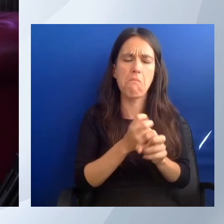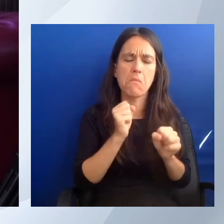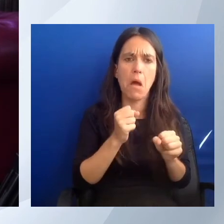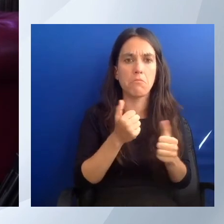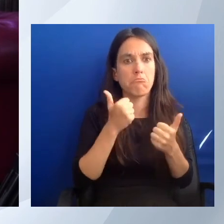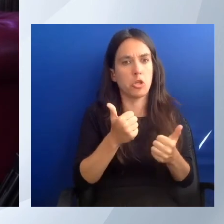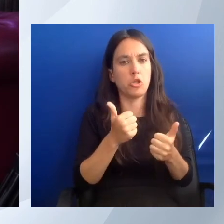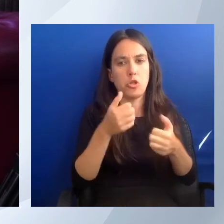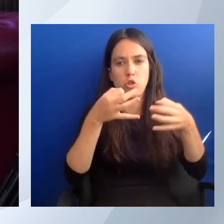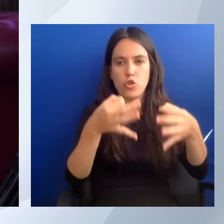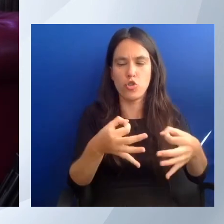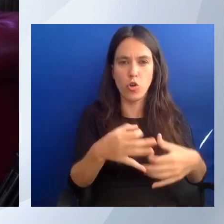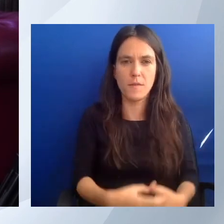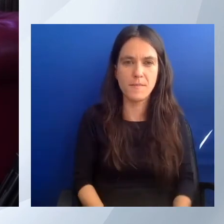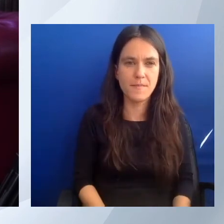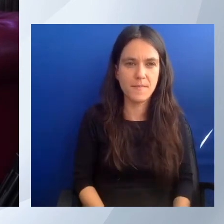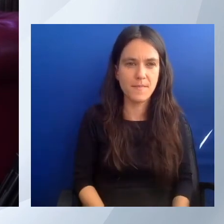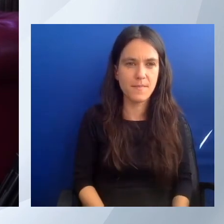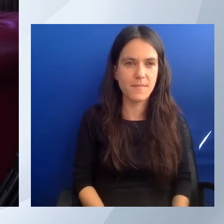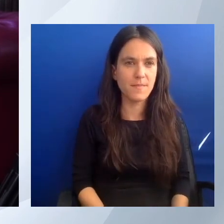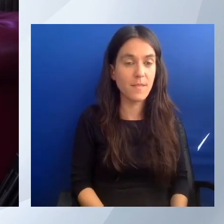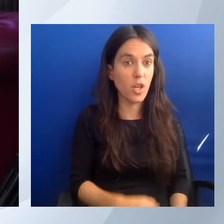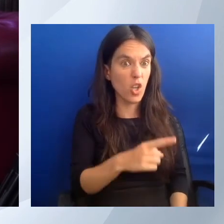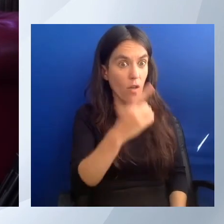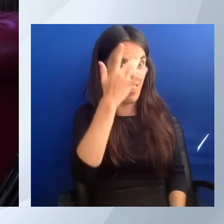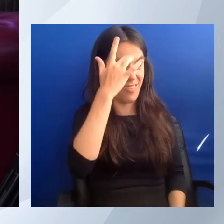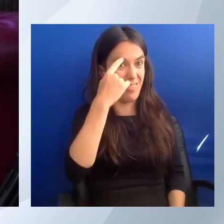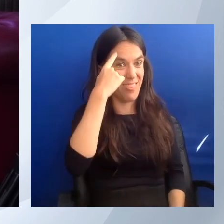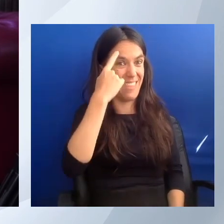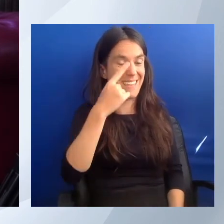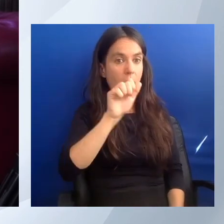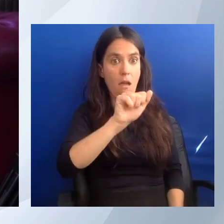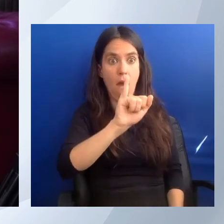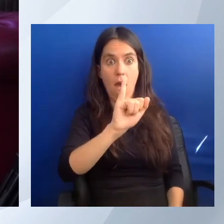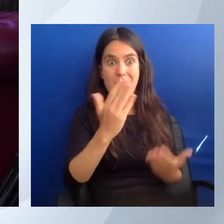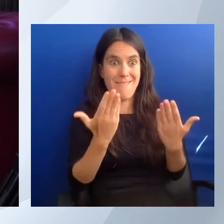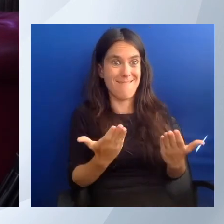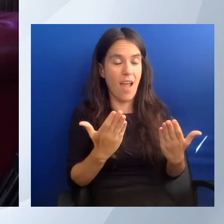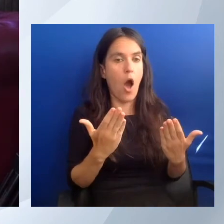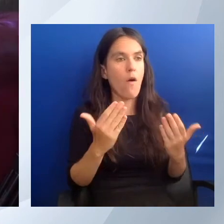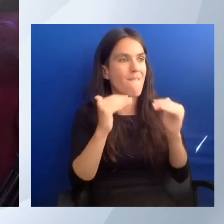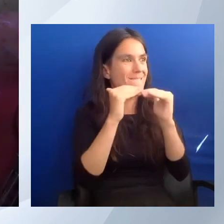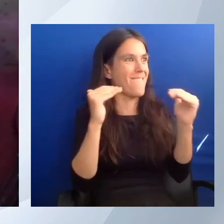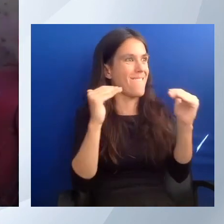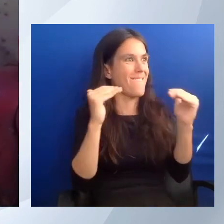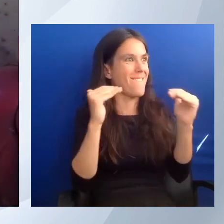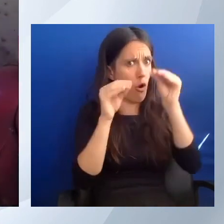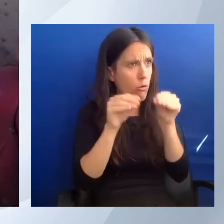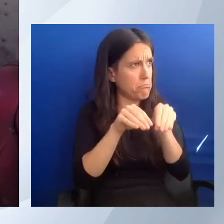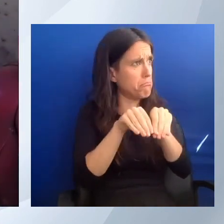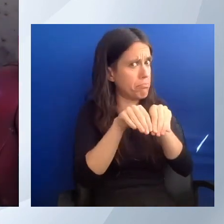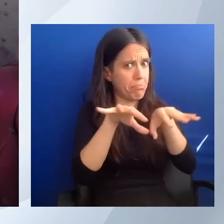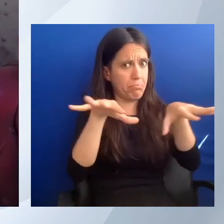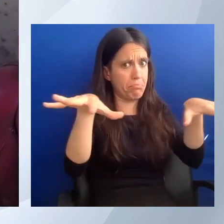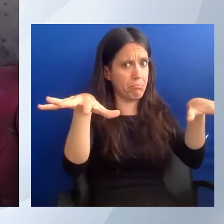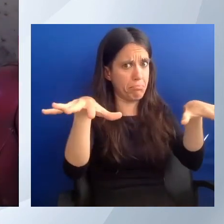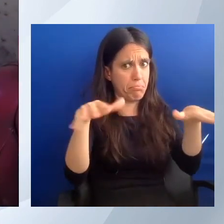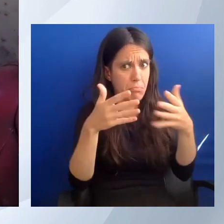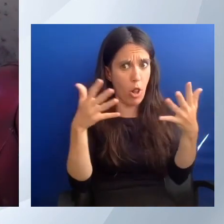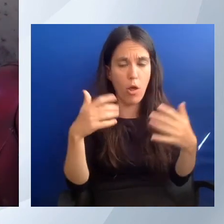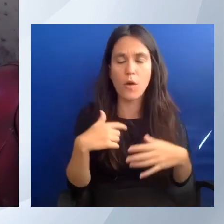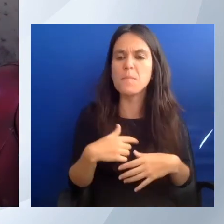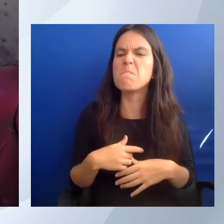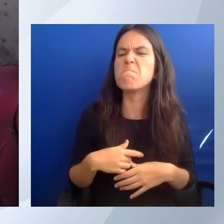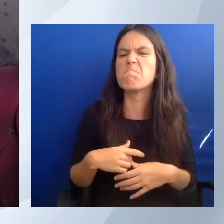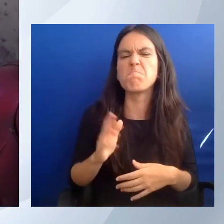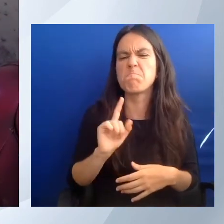is Fairlearn heavily used in AI? No, not at the moment. It's growing fast.